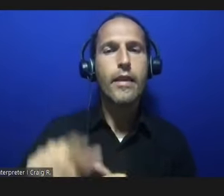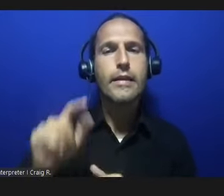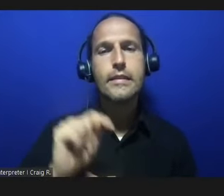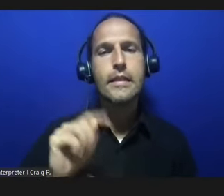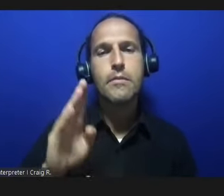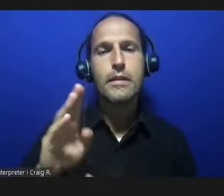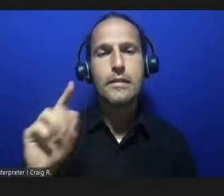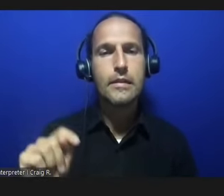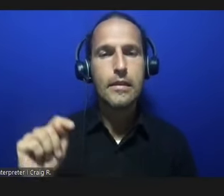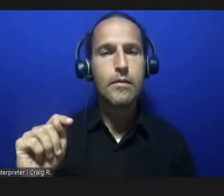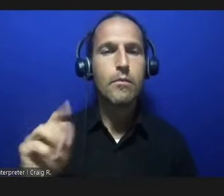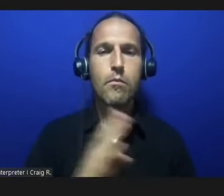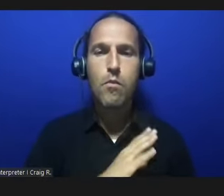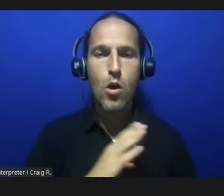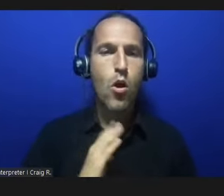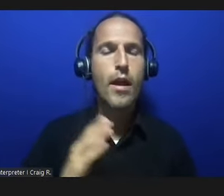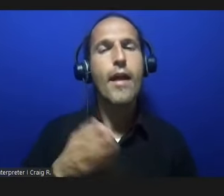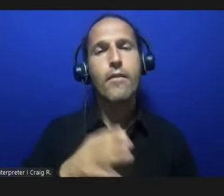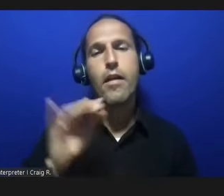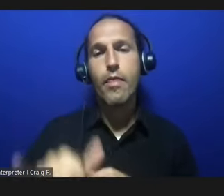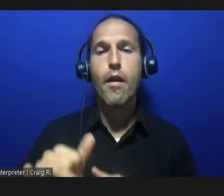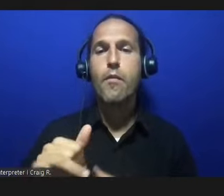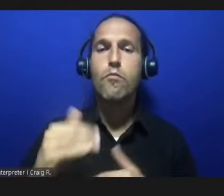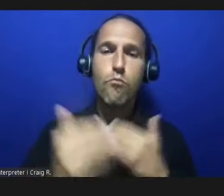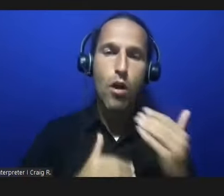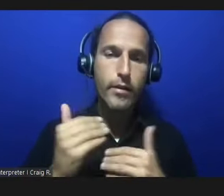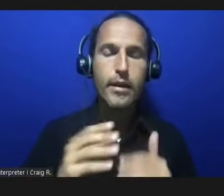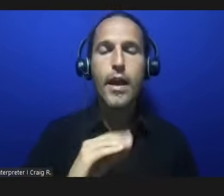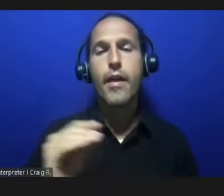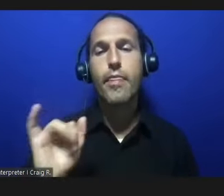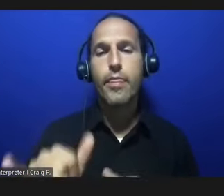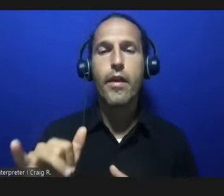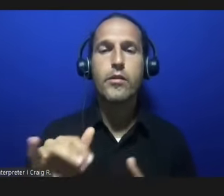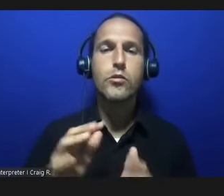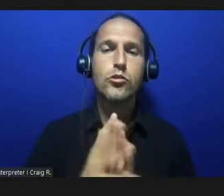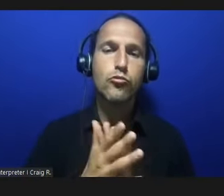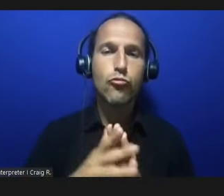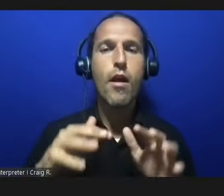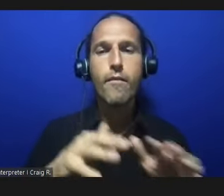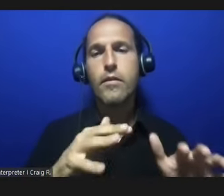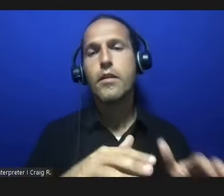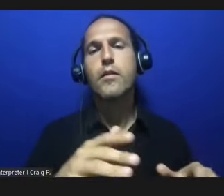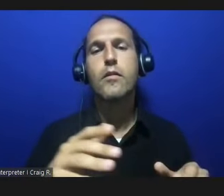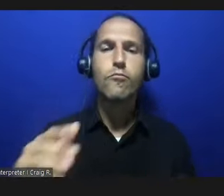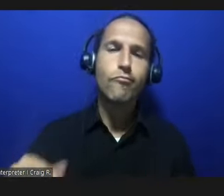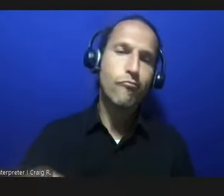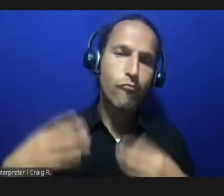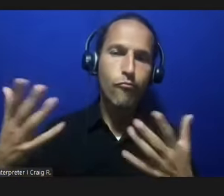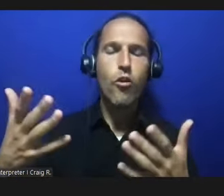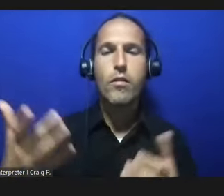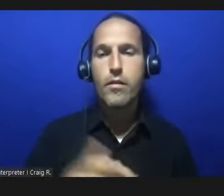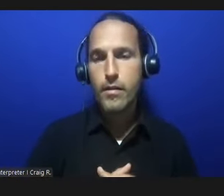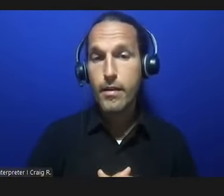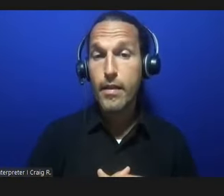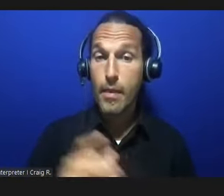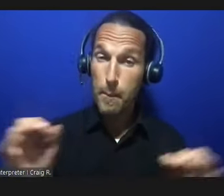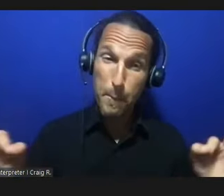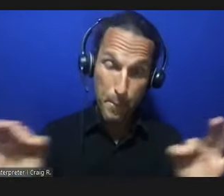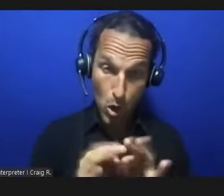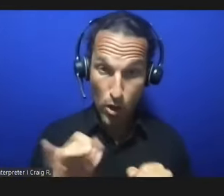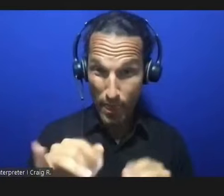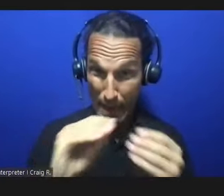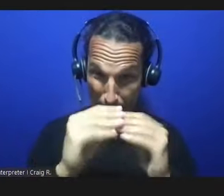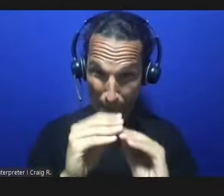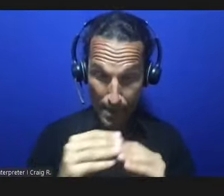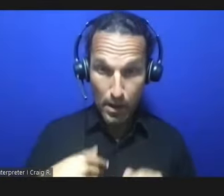board after the environmental review process and after the Traffic Mobility Review Board makes its recommendations. So importantly, these numbers